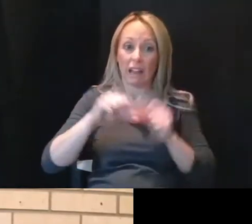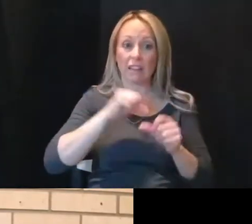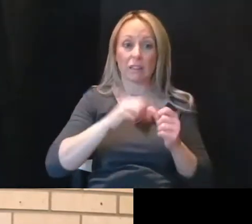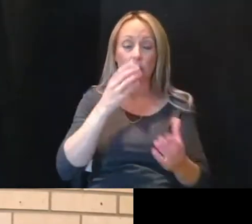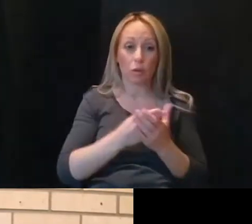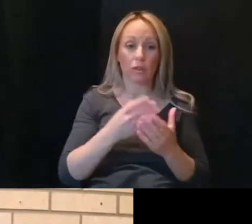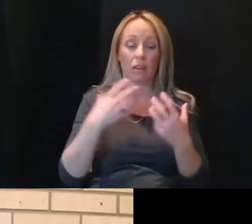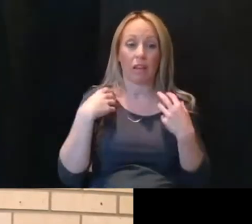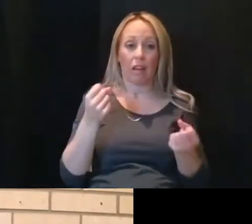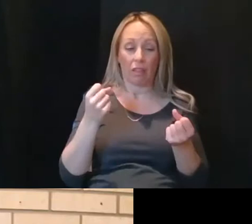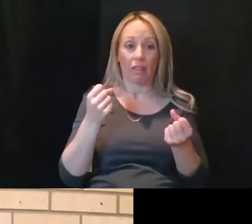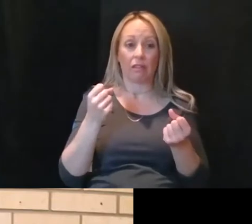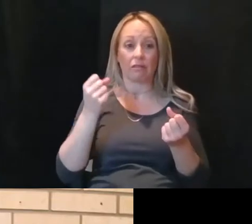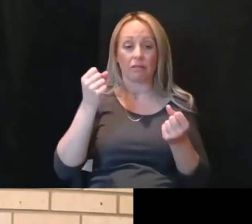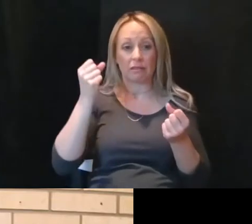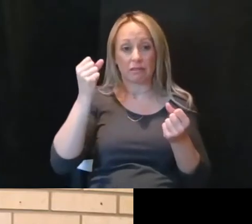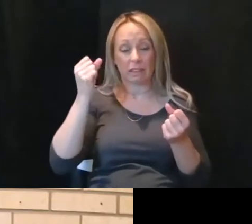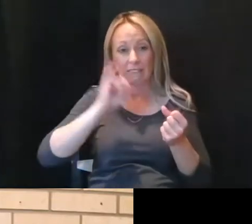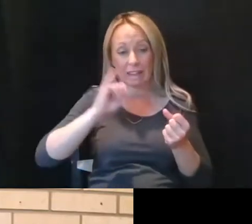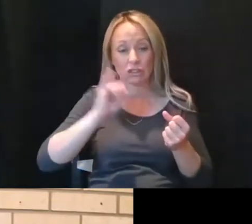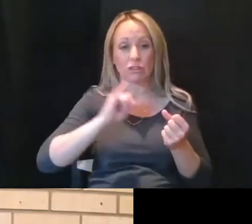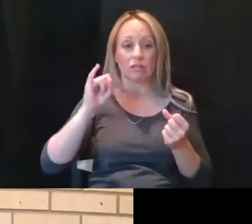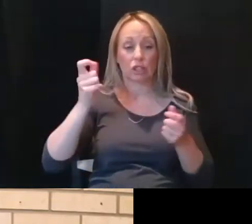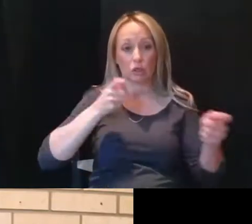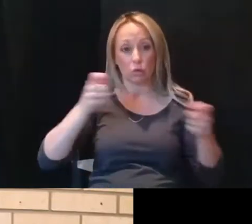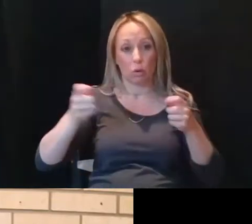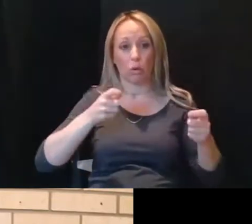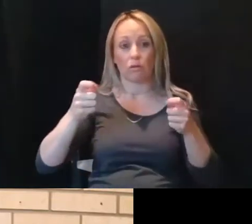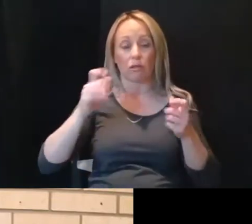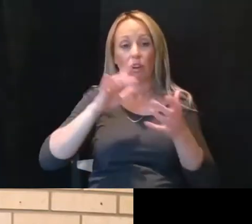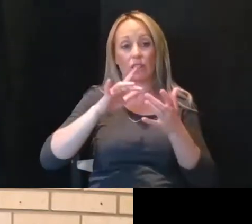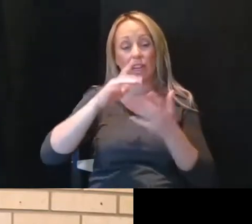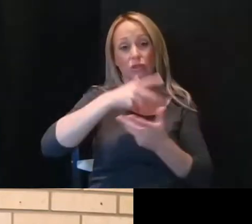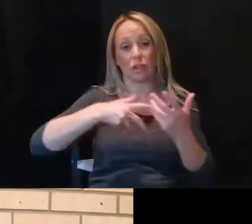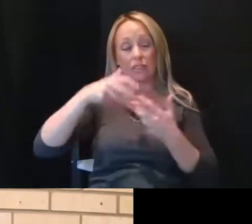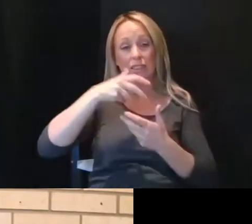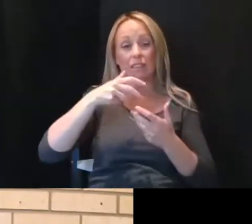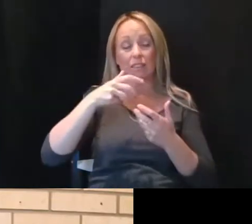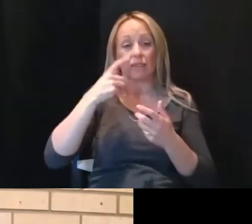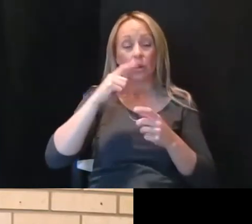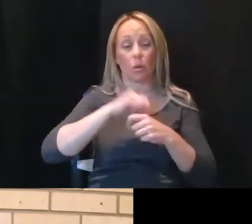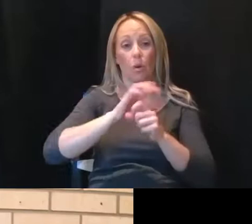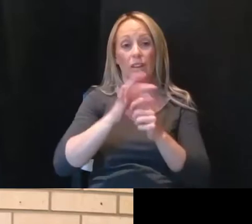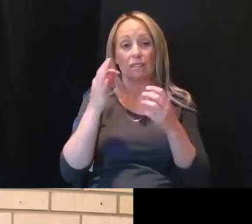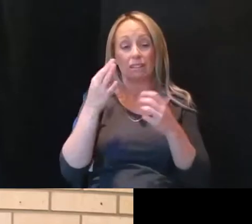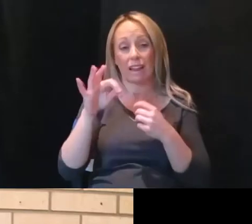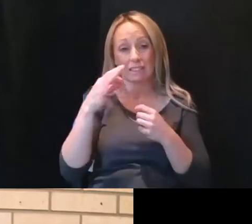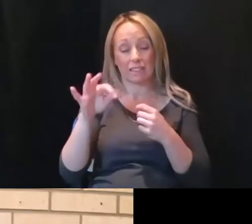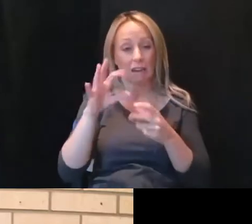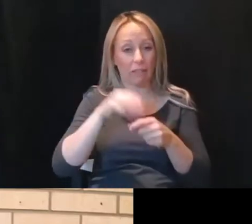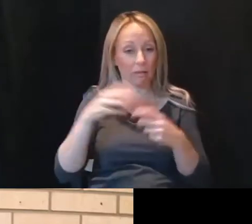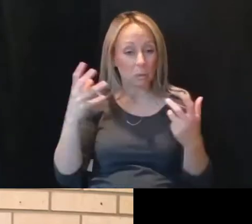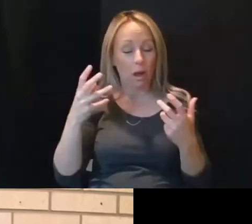infection control. Contact tracing for COVID-19 typically involves interviewing people with